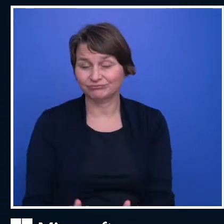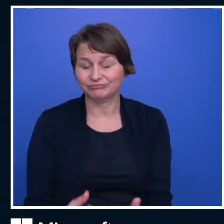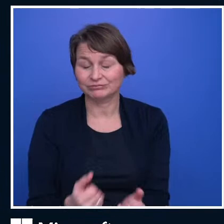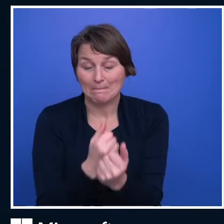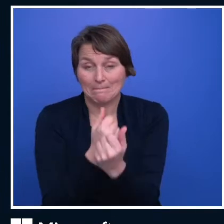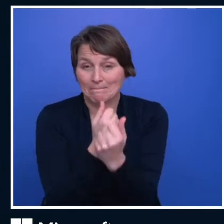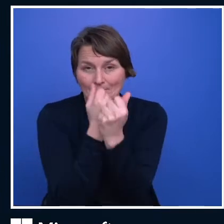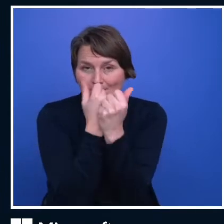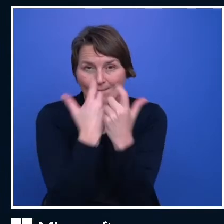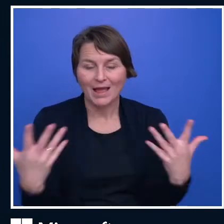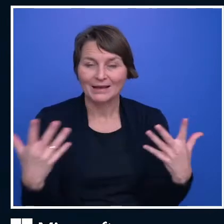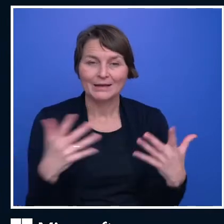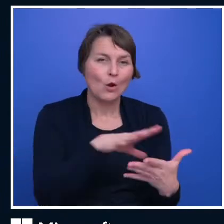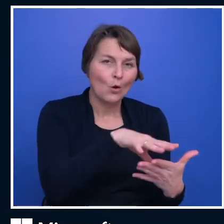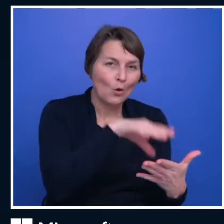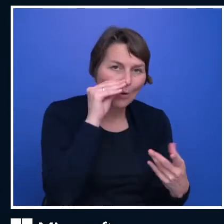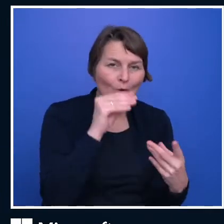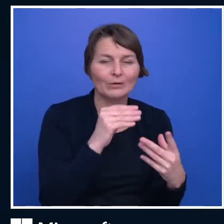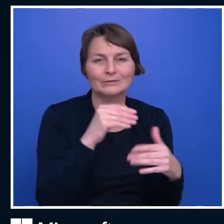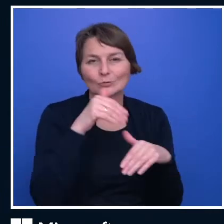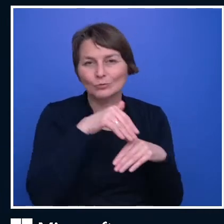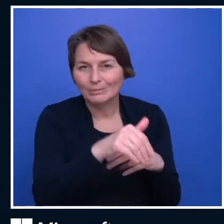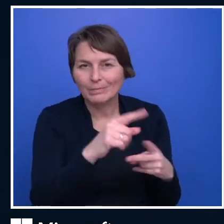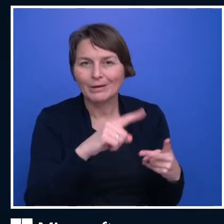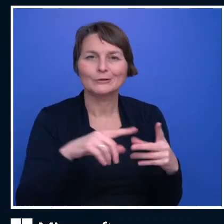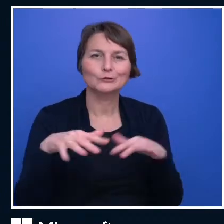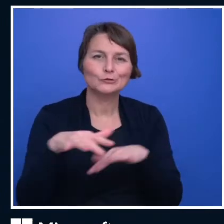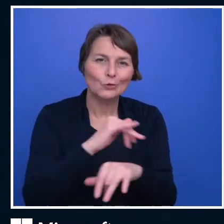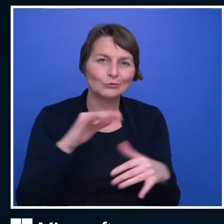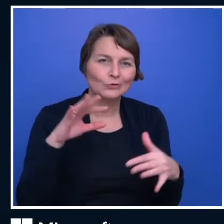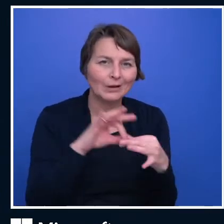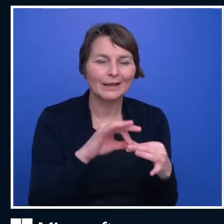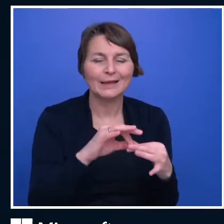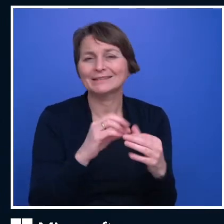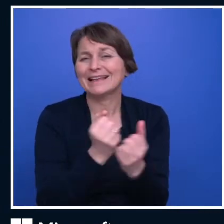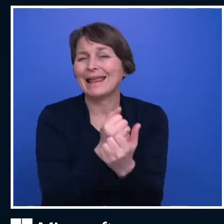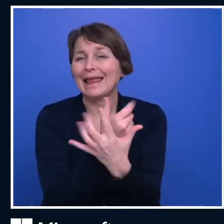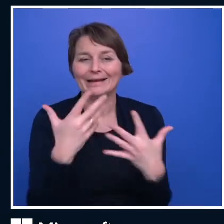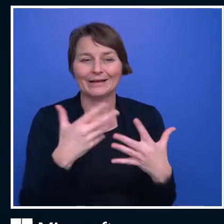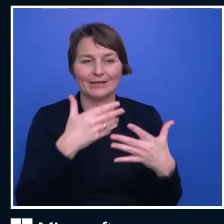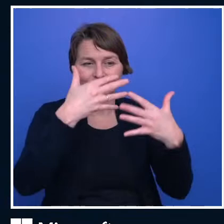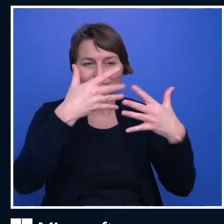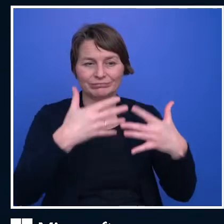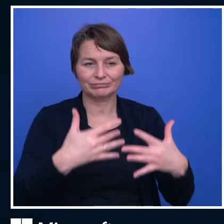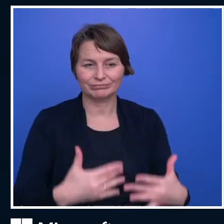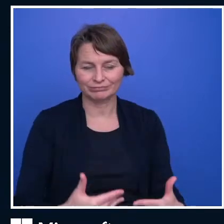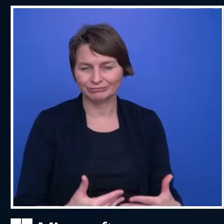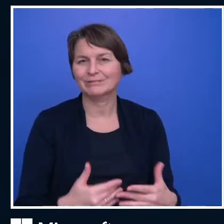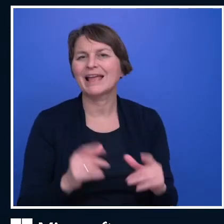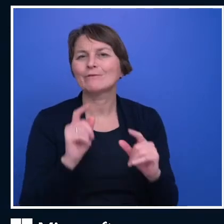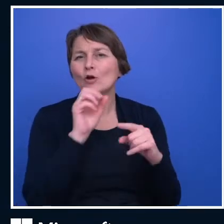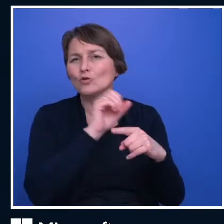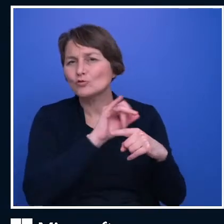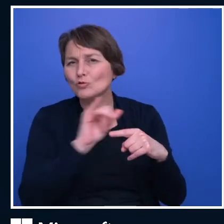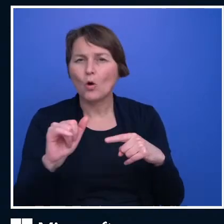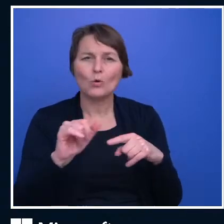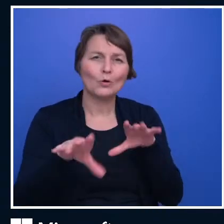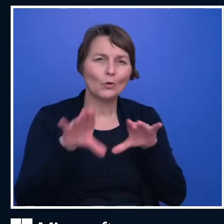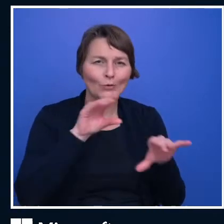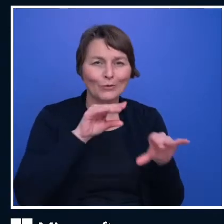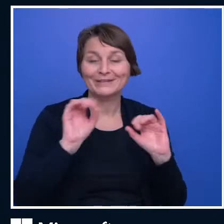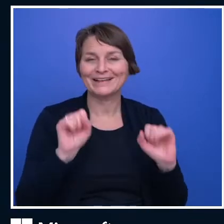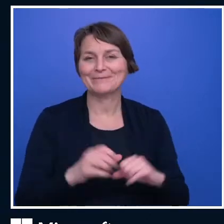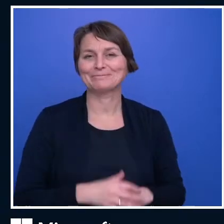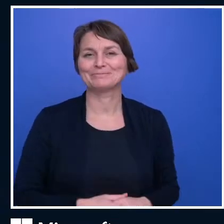resources, recommendations, as well as social links, so you can keep in touch with some of our speakers. And actually, we have covered a